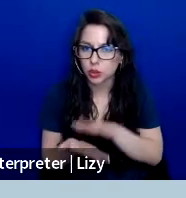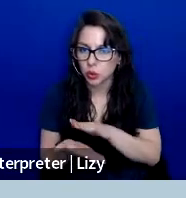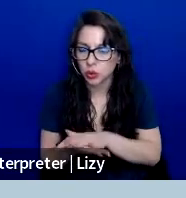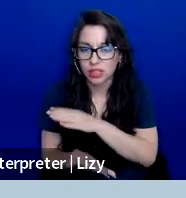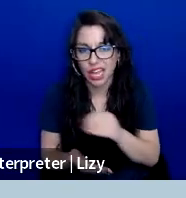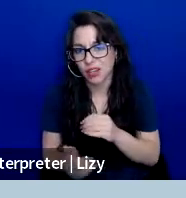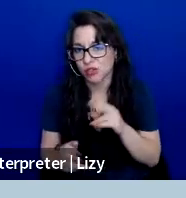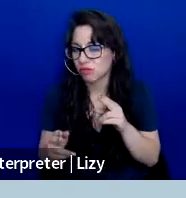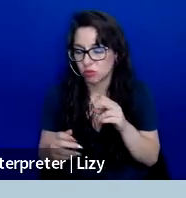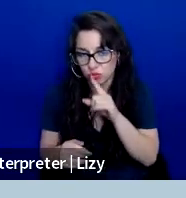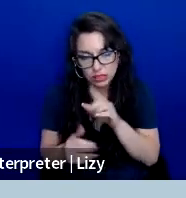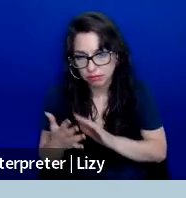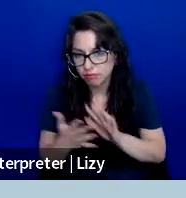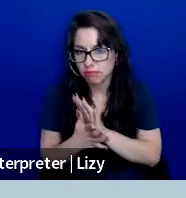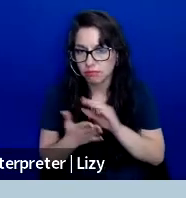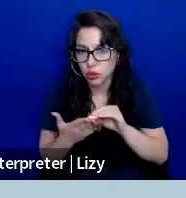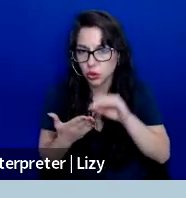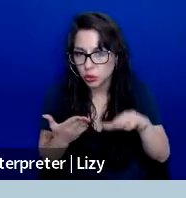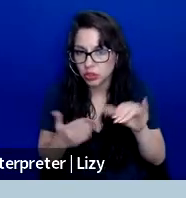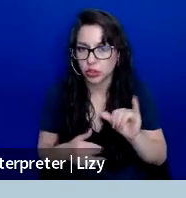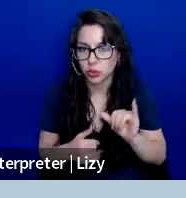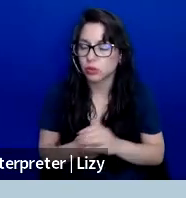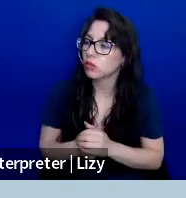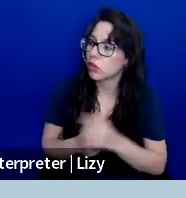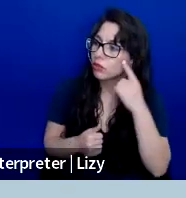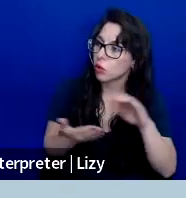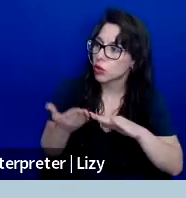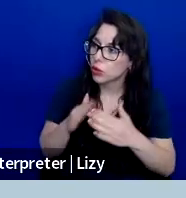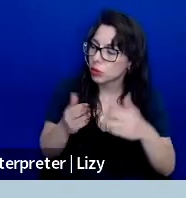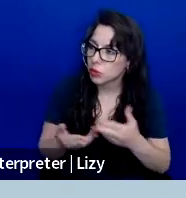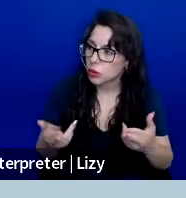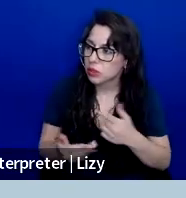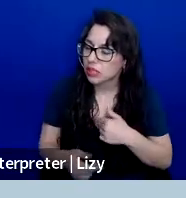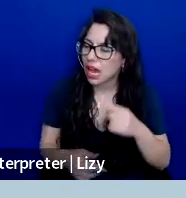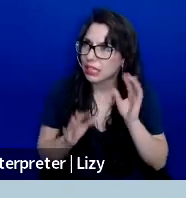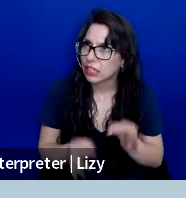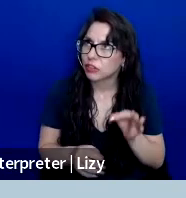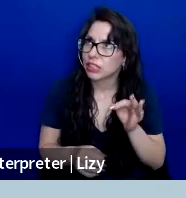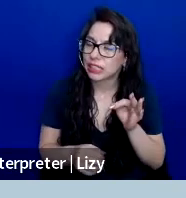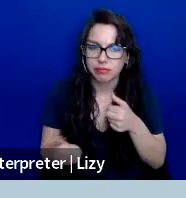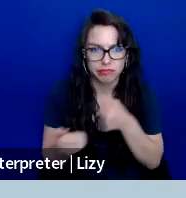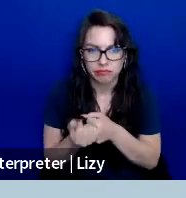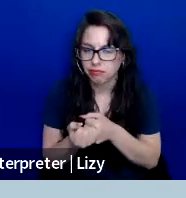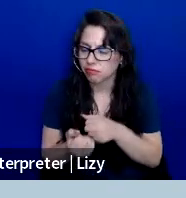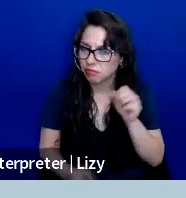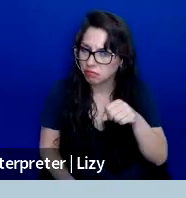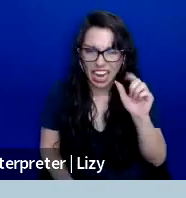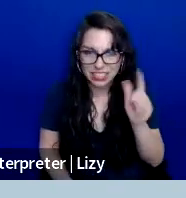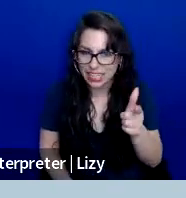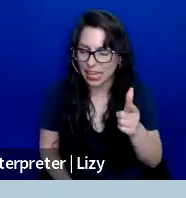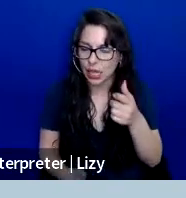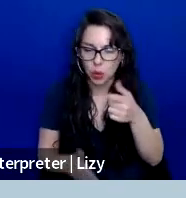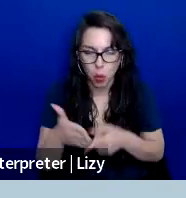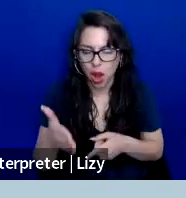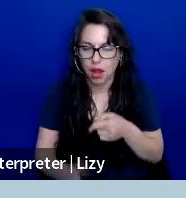Yeah, I think, in terms of community resources, I definitely second what Nicole was